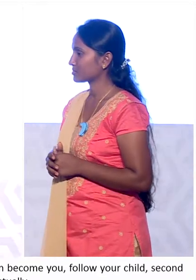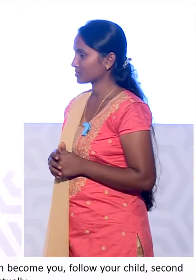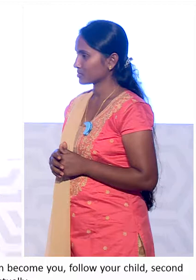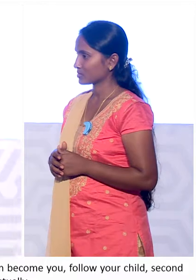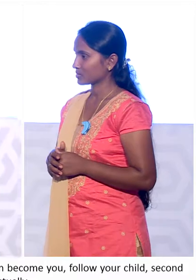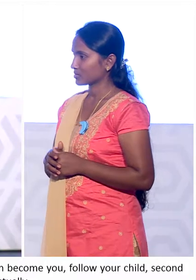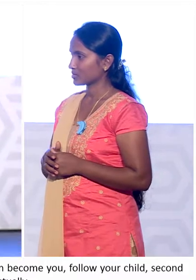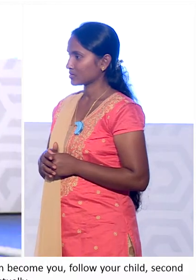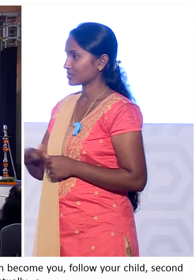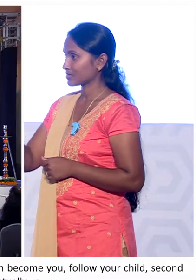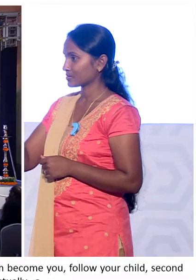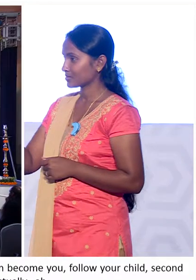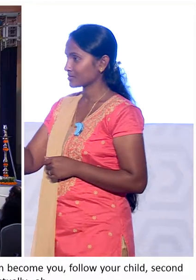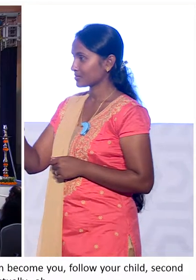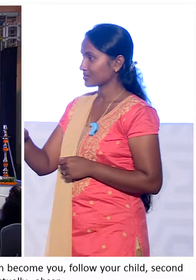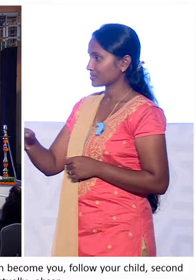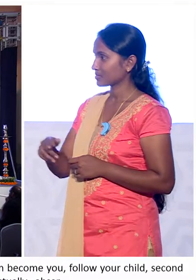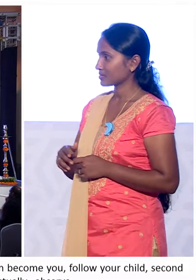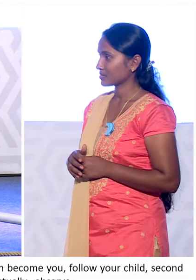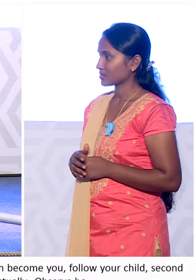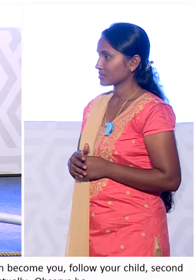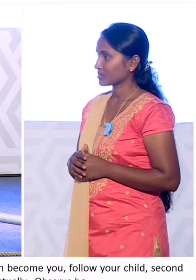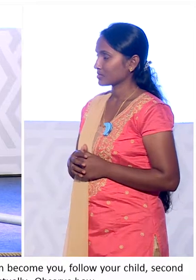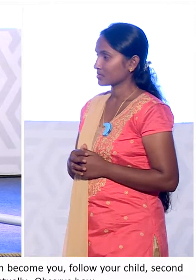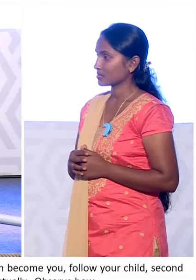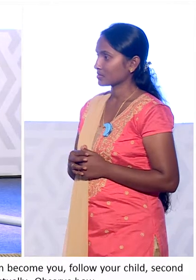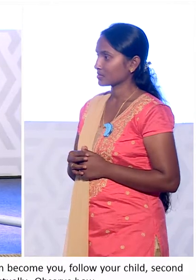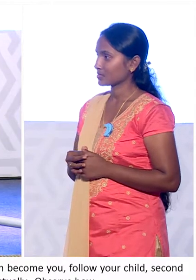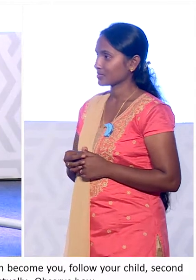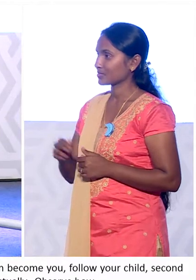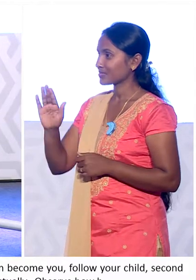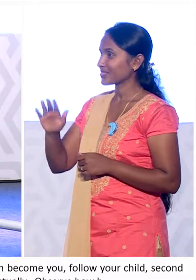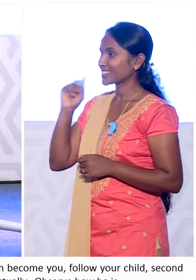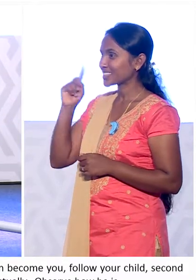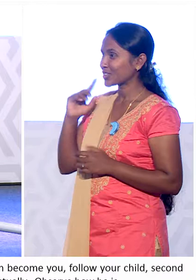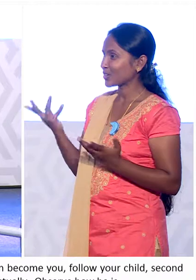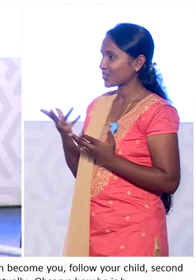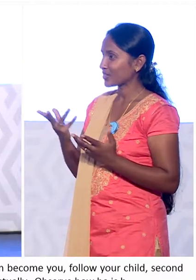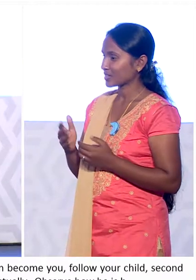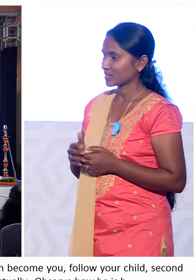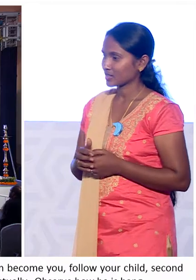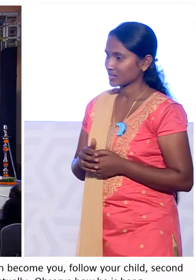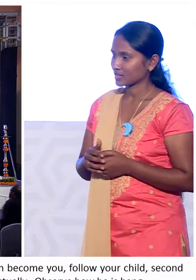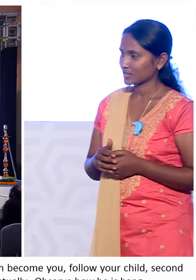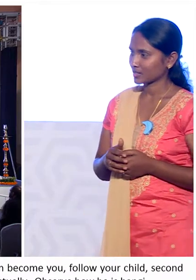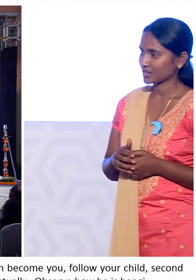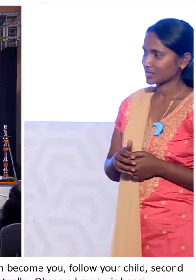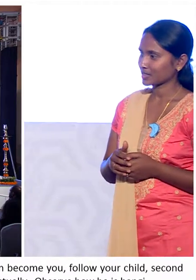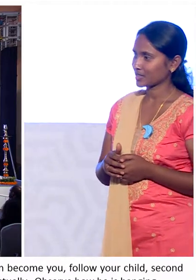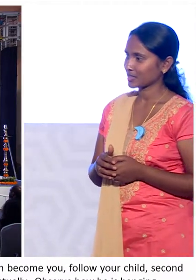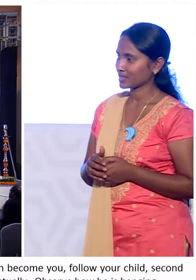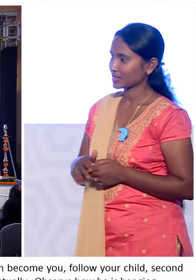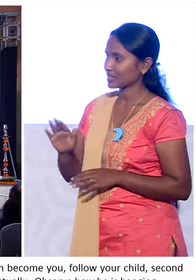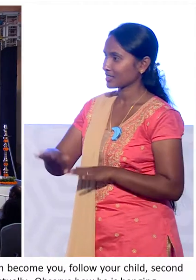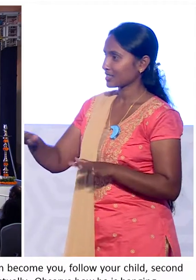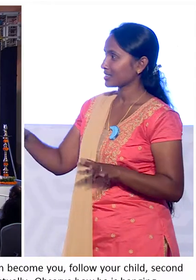banging it in a way that's very rhythmic and repetitive, you're probably dealing with a math science brain. And if he's stimming